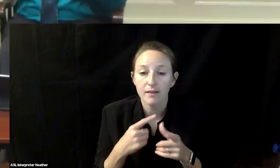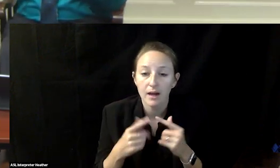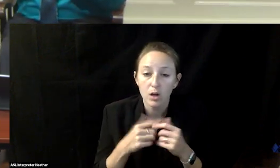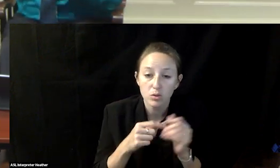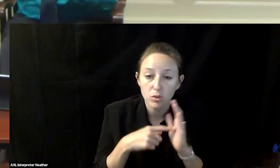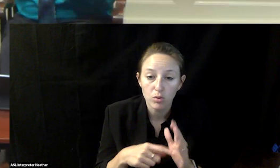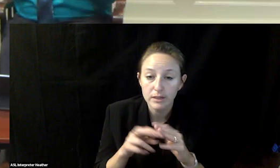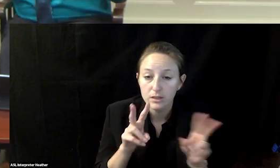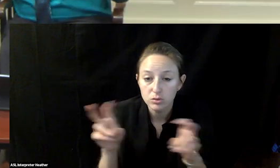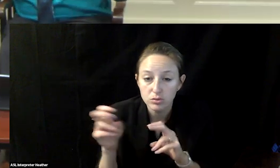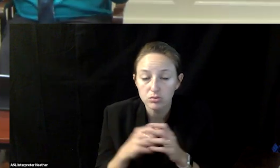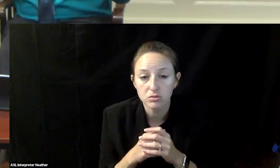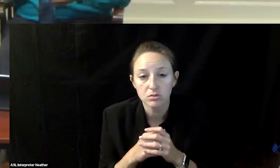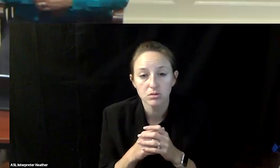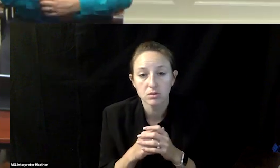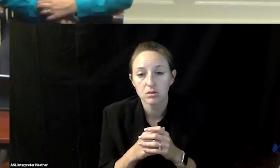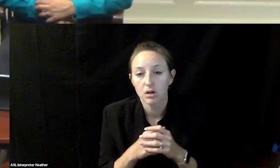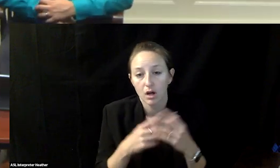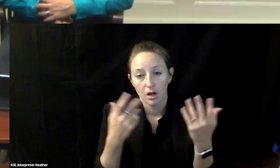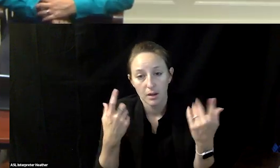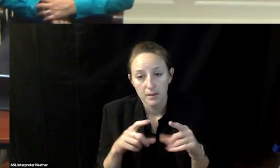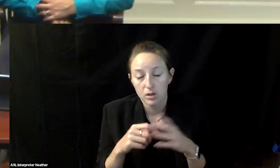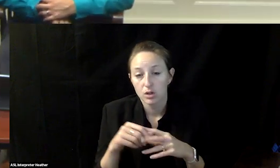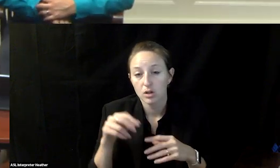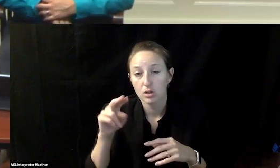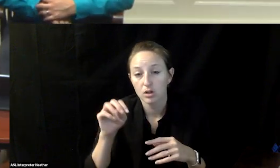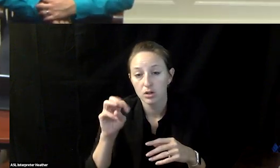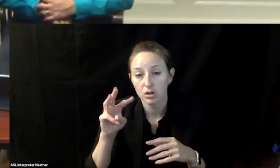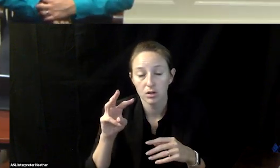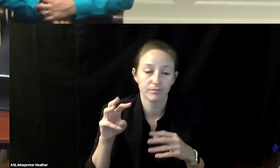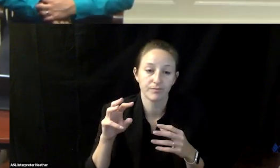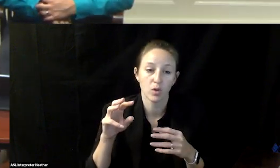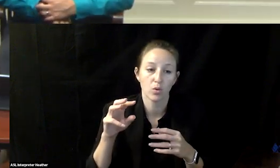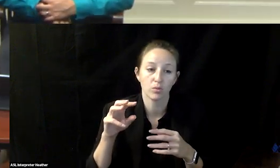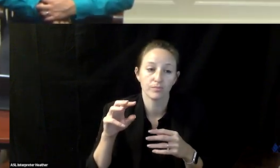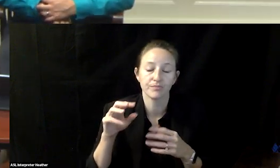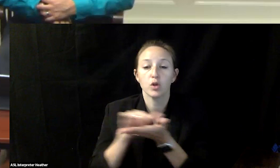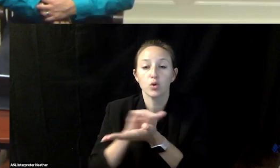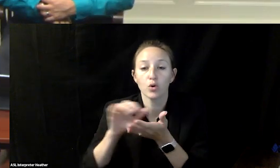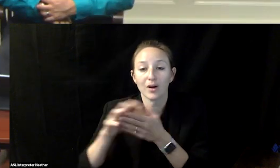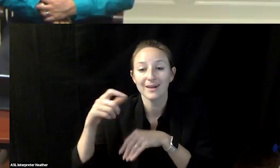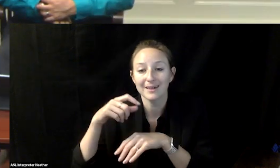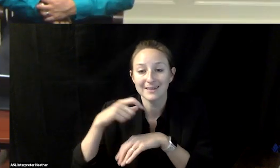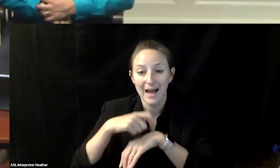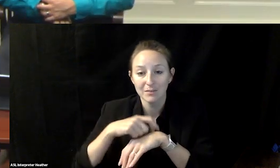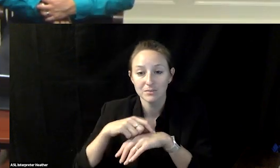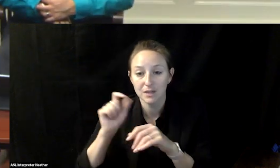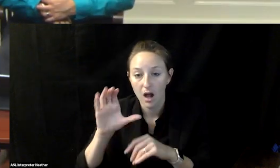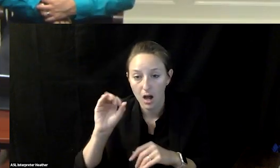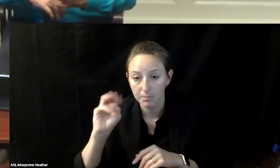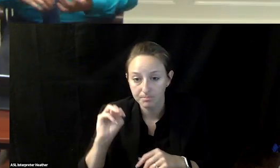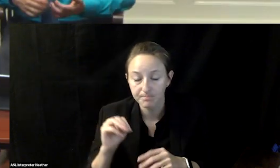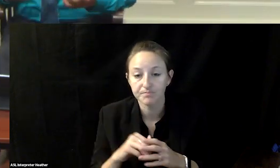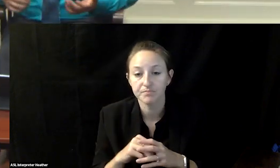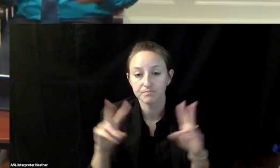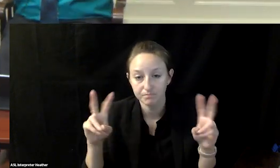like on NewYorkTimes.com or whatever it might be, and then the next month I'm running a training and like they fixed